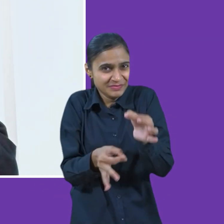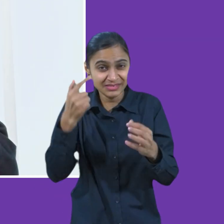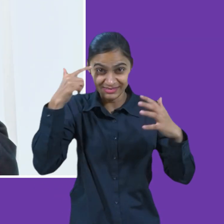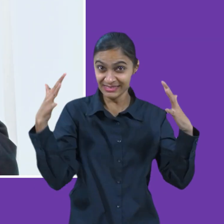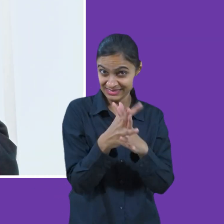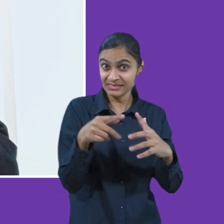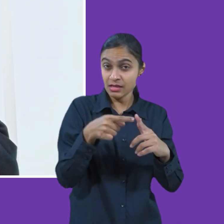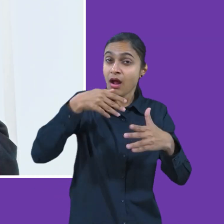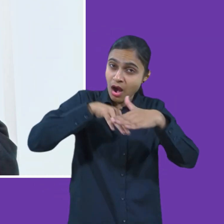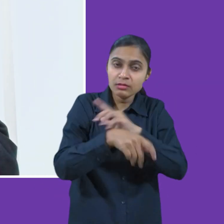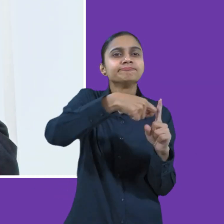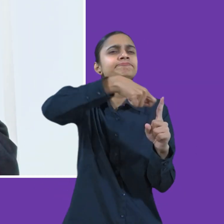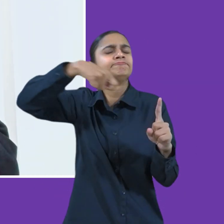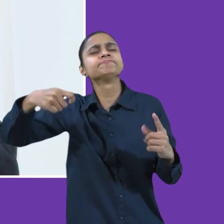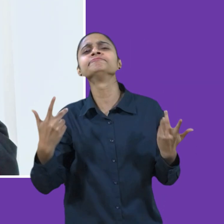if you see,